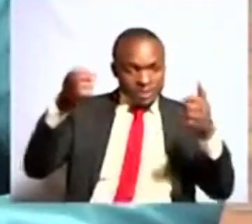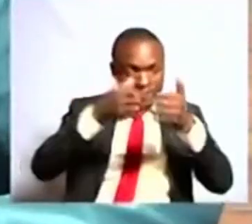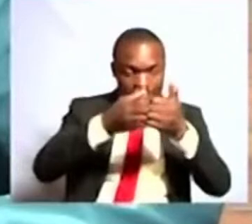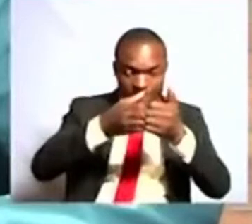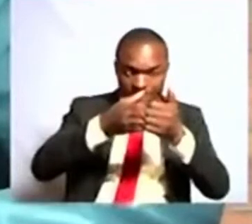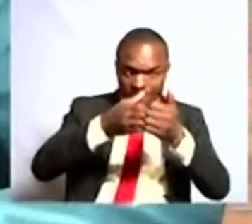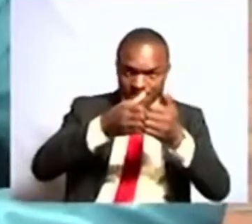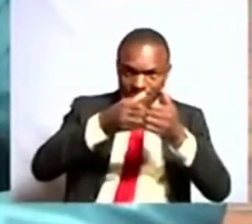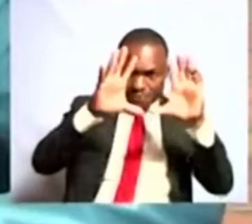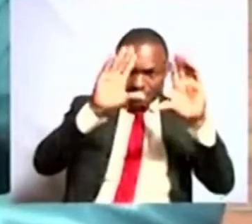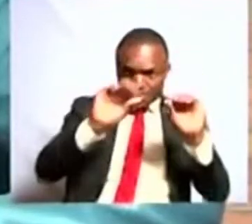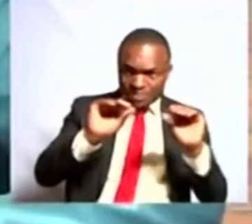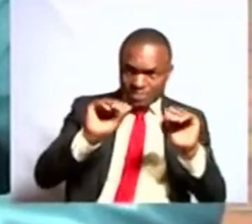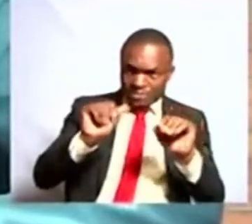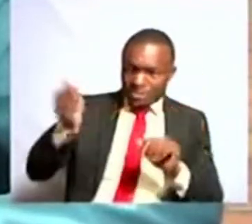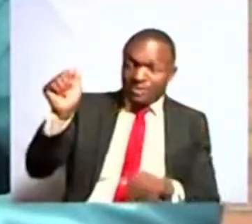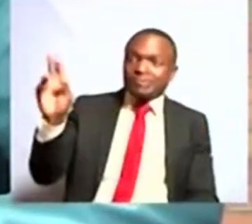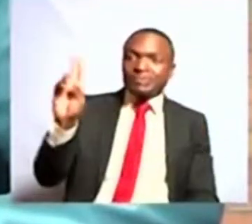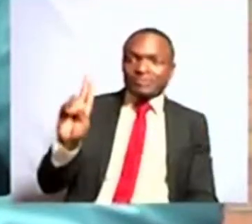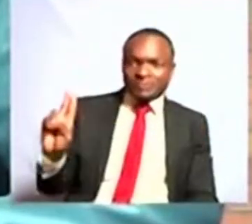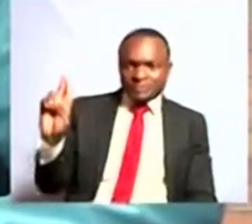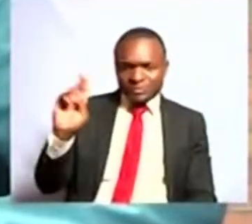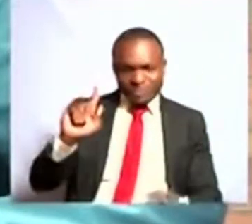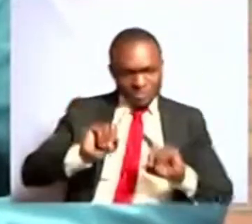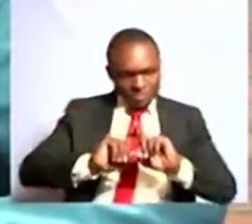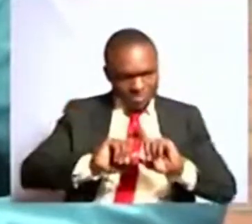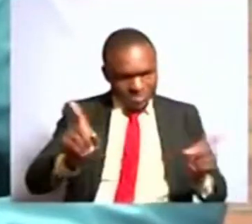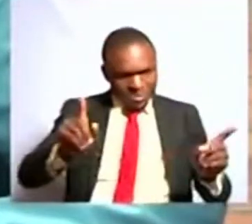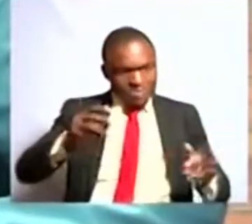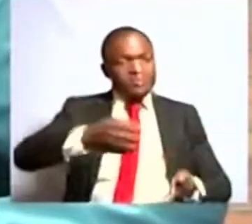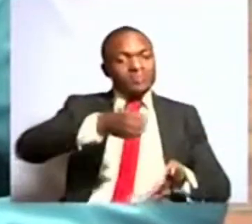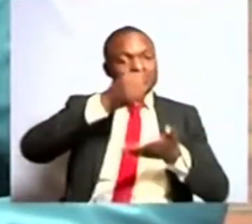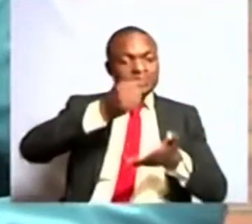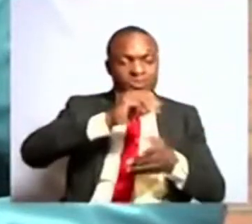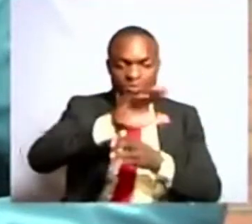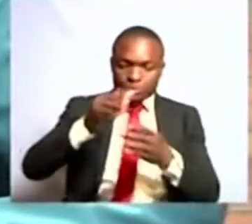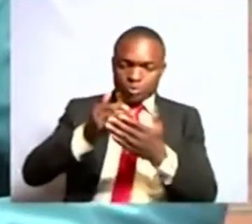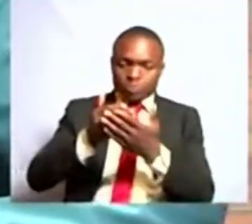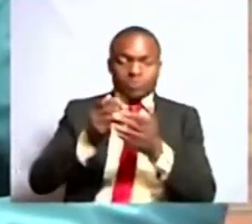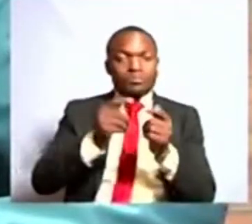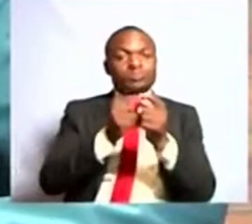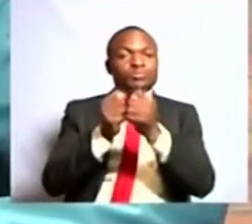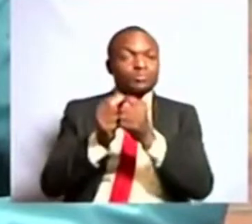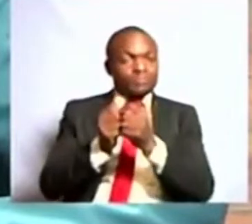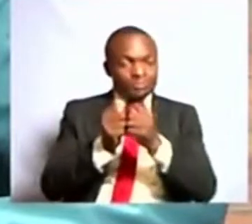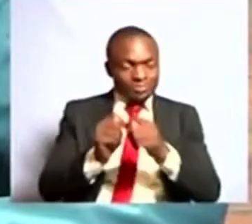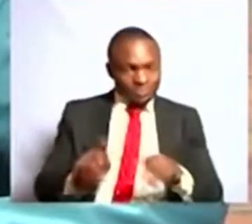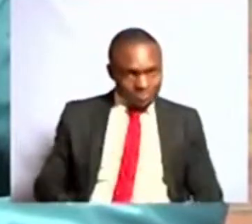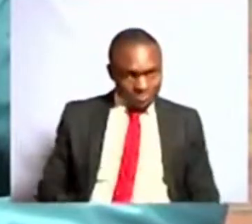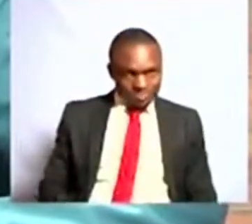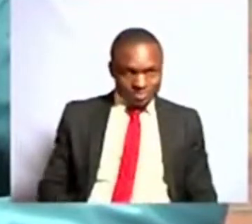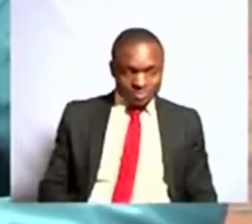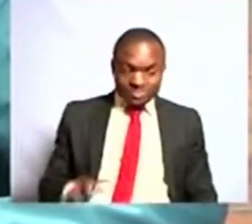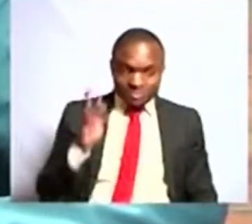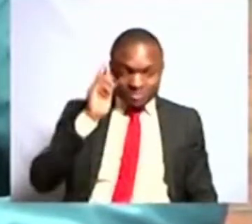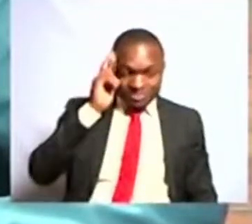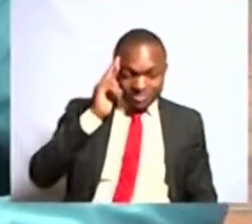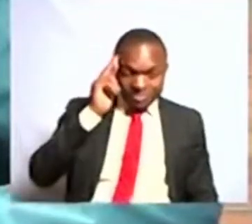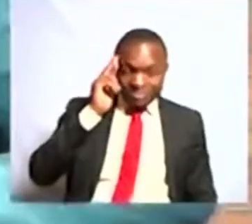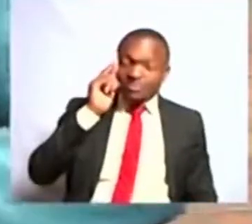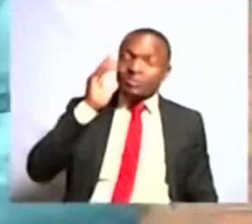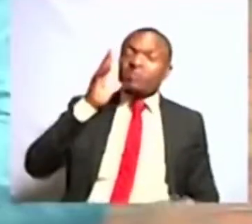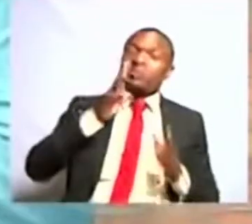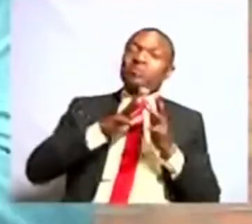it when it was for a different budget line altogether? And the reason more, I